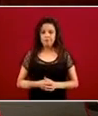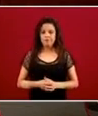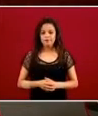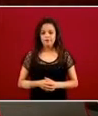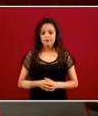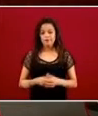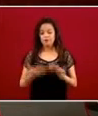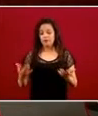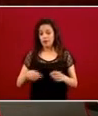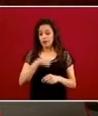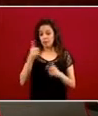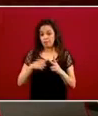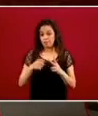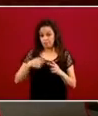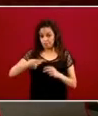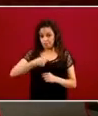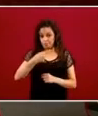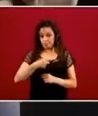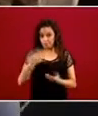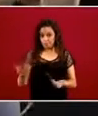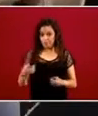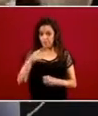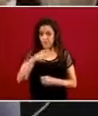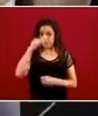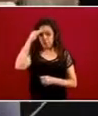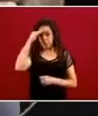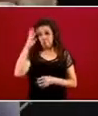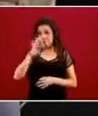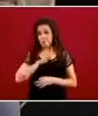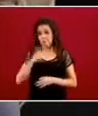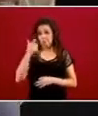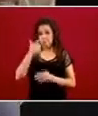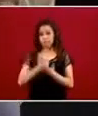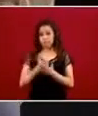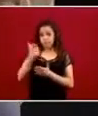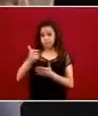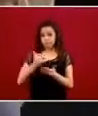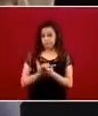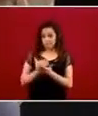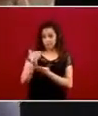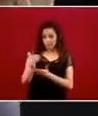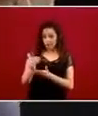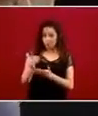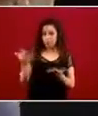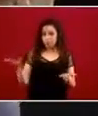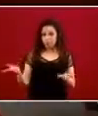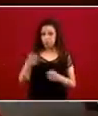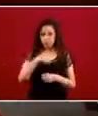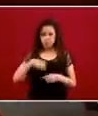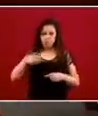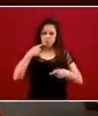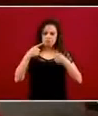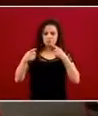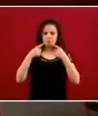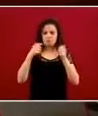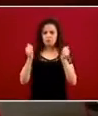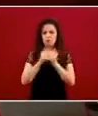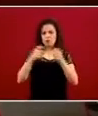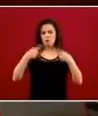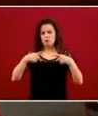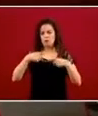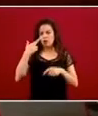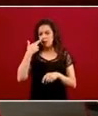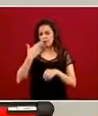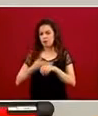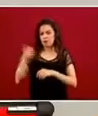those expenses. Now, about your second question, whether we are considering increasing the salaries along these 6 months, we've